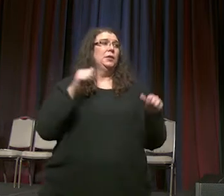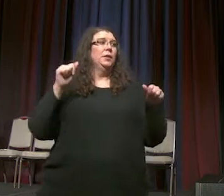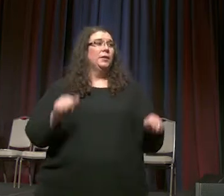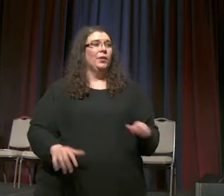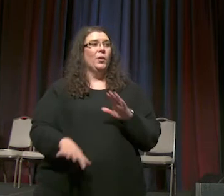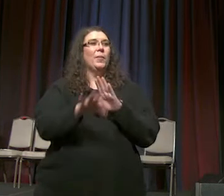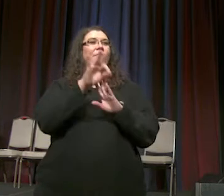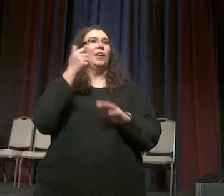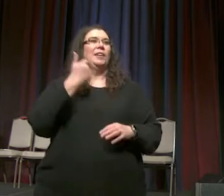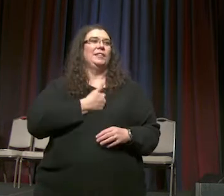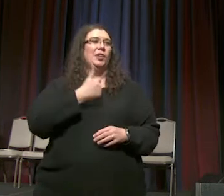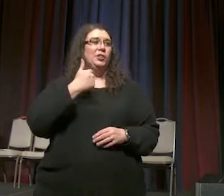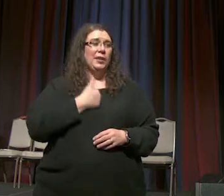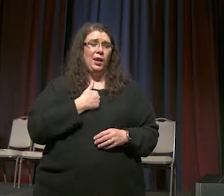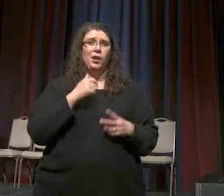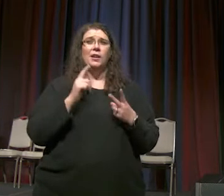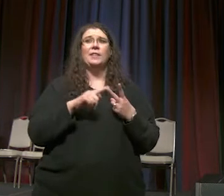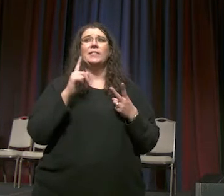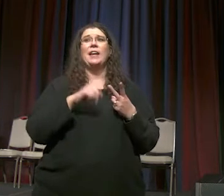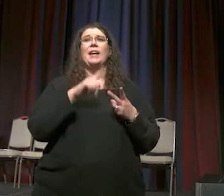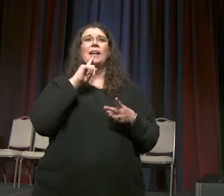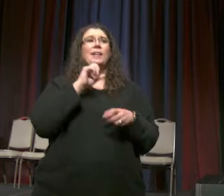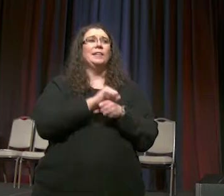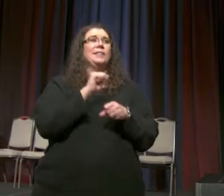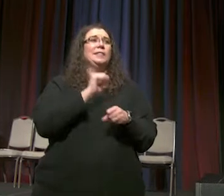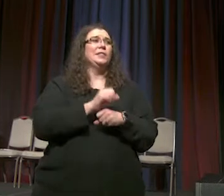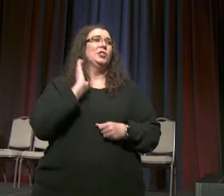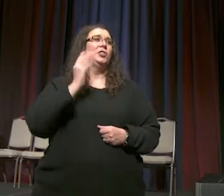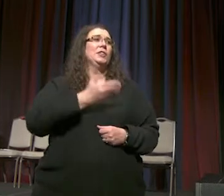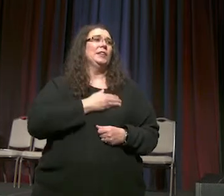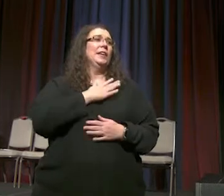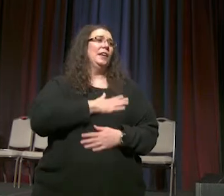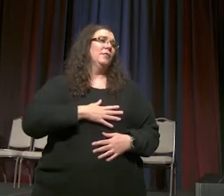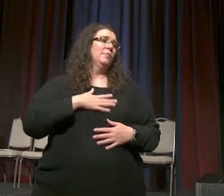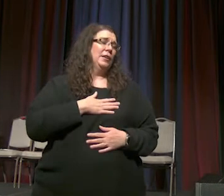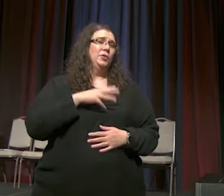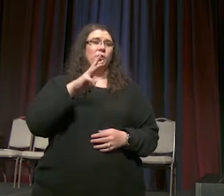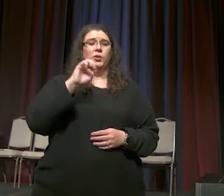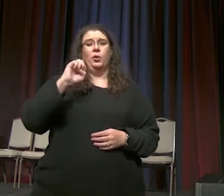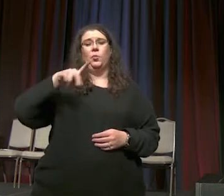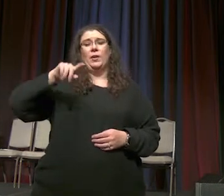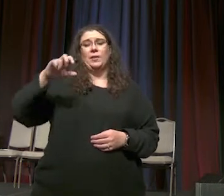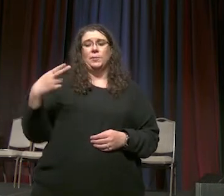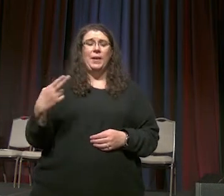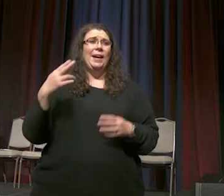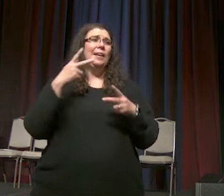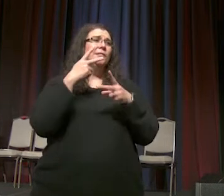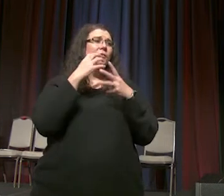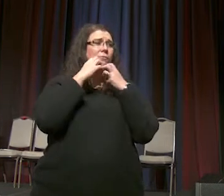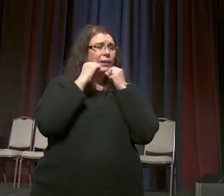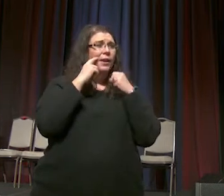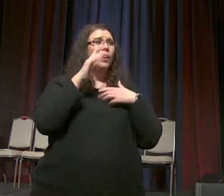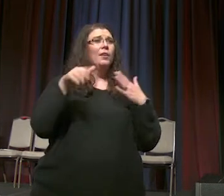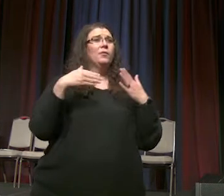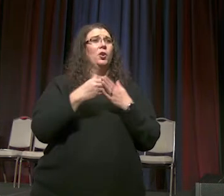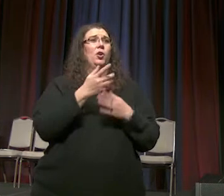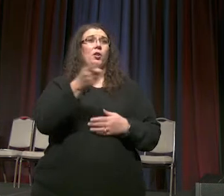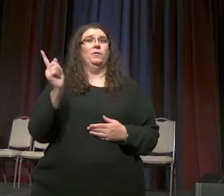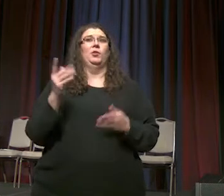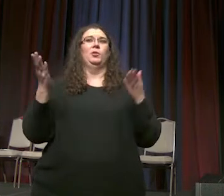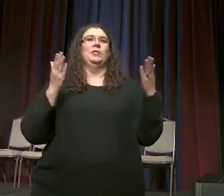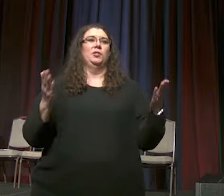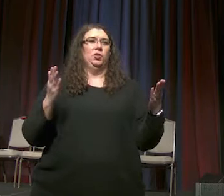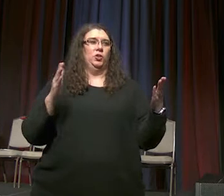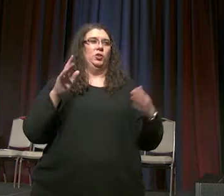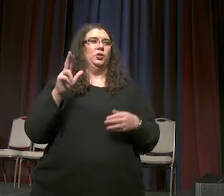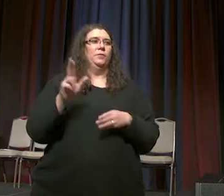find ourselves in. And it is certainly our pleasure at Wespath to care for all of those that serve the